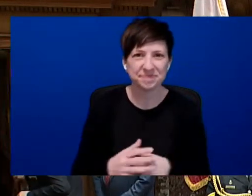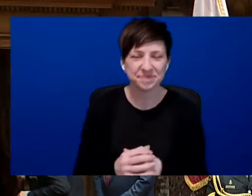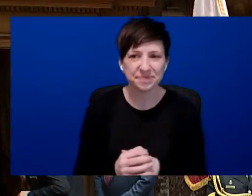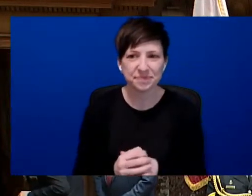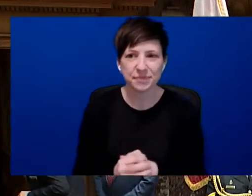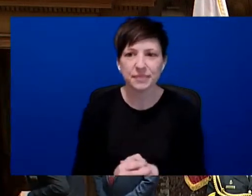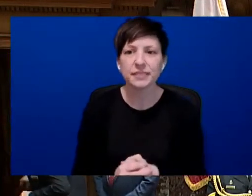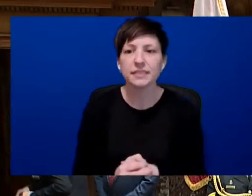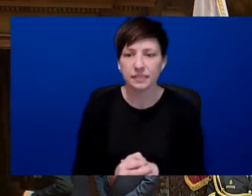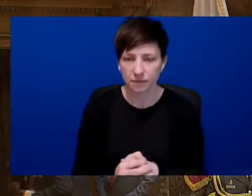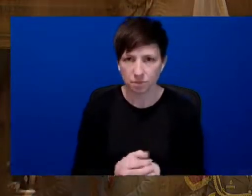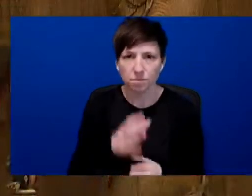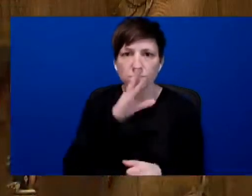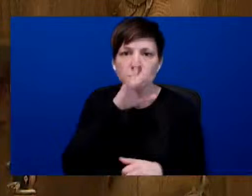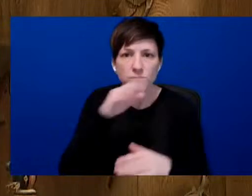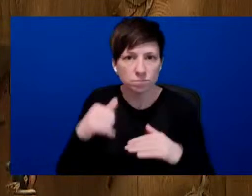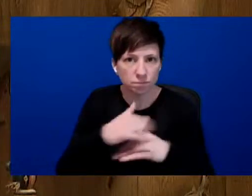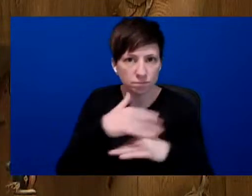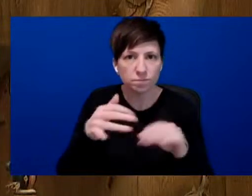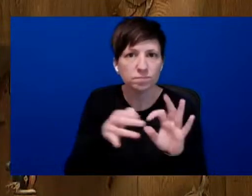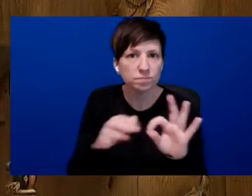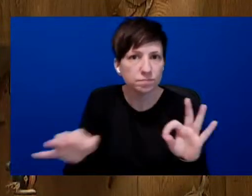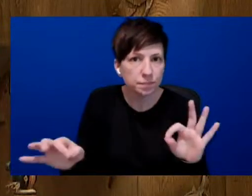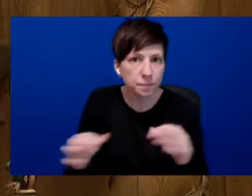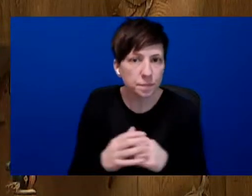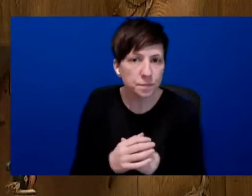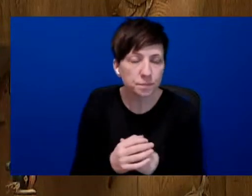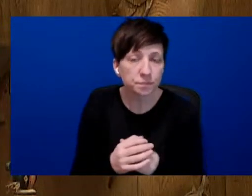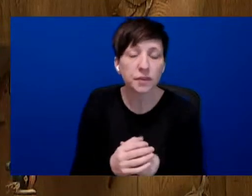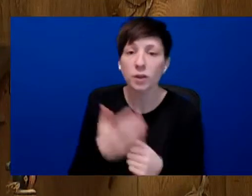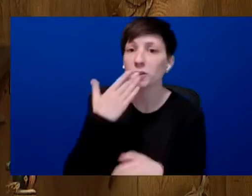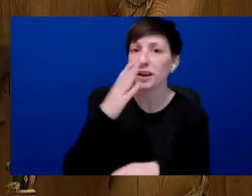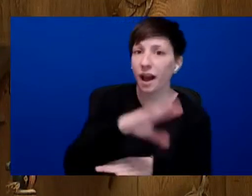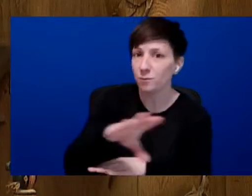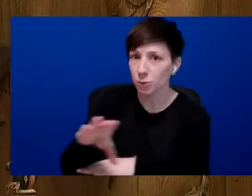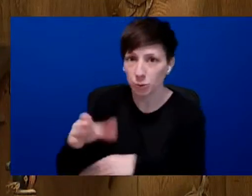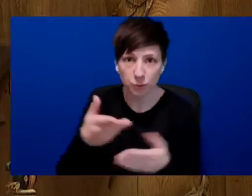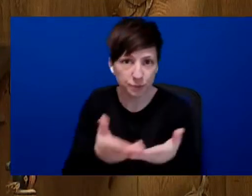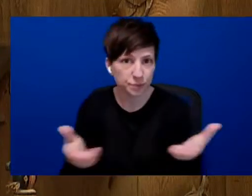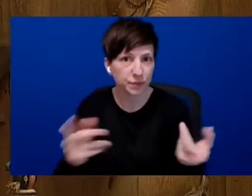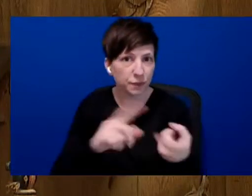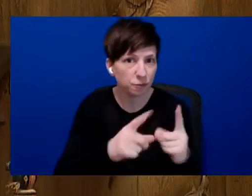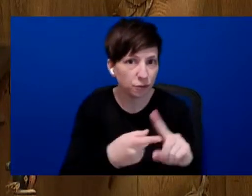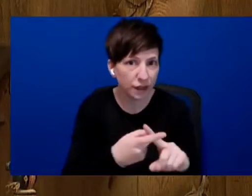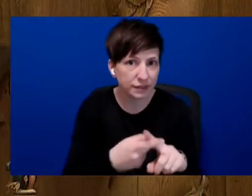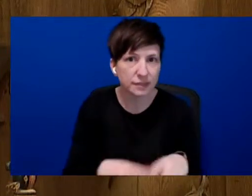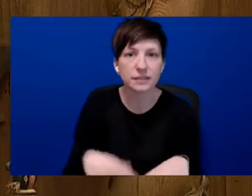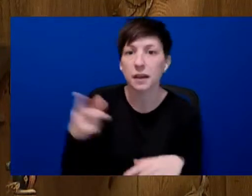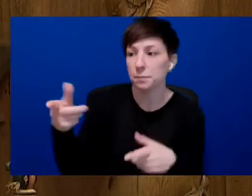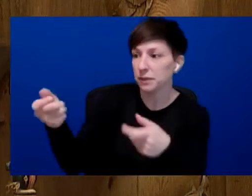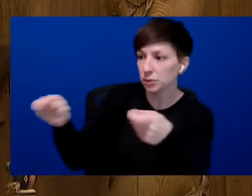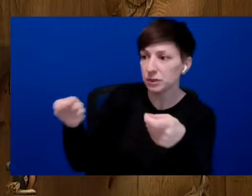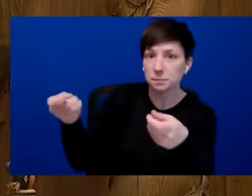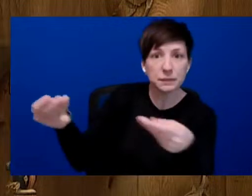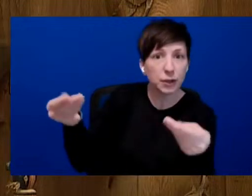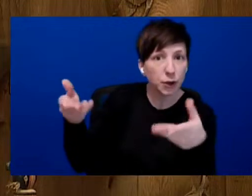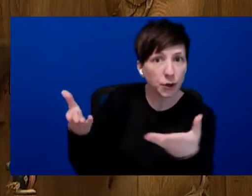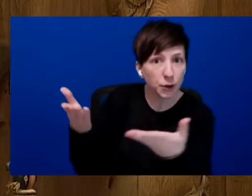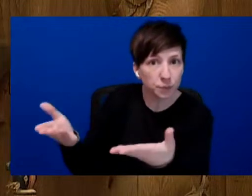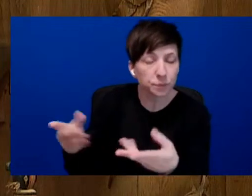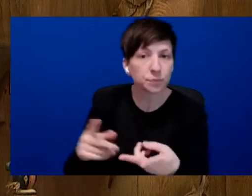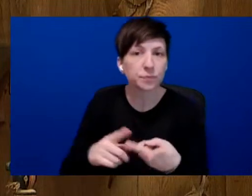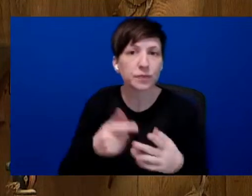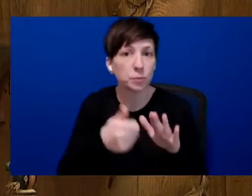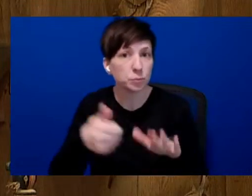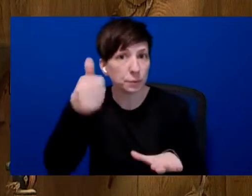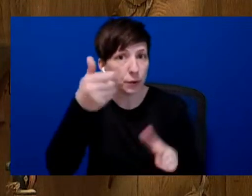Aitzquaichos, Chedacha, good afternoon, friends, Mr. Speaker, Premier, honorable members. I am pleased to deliver the